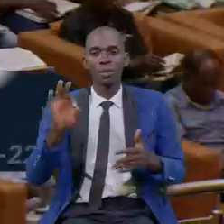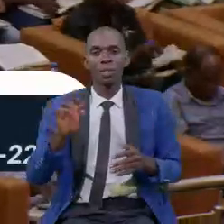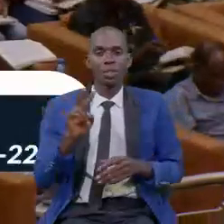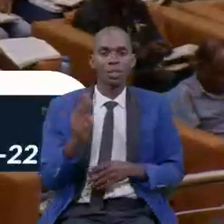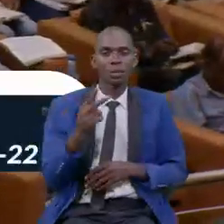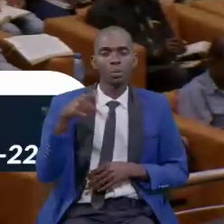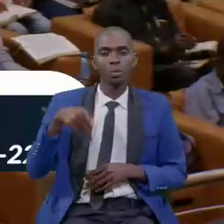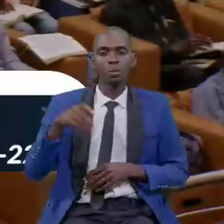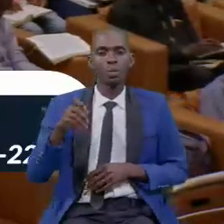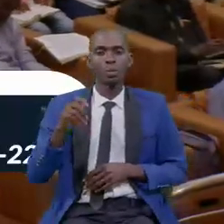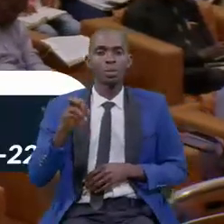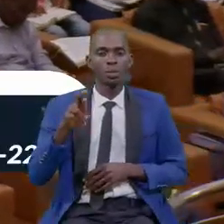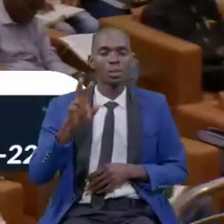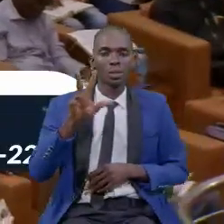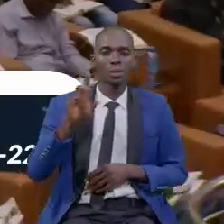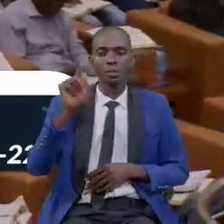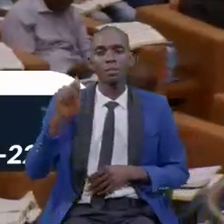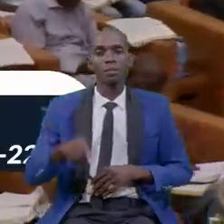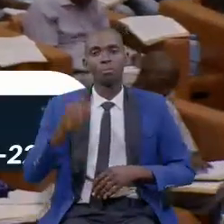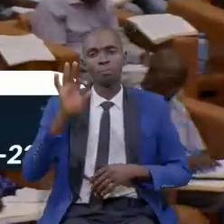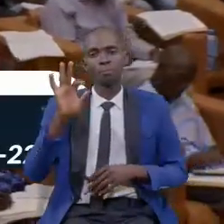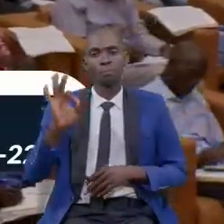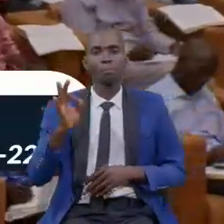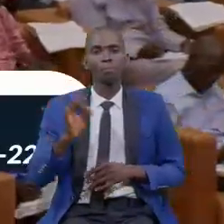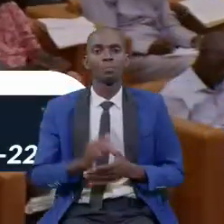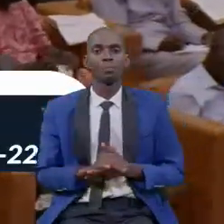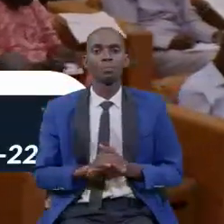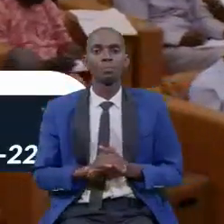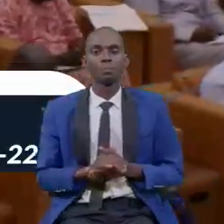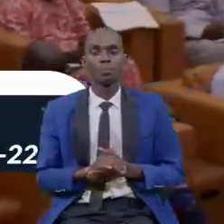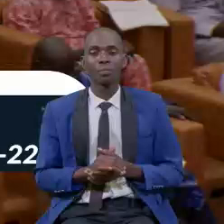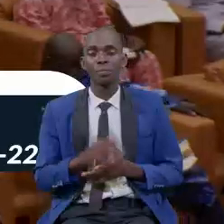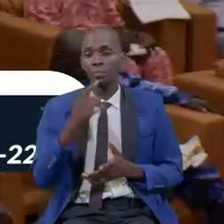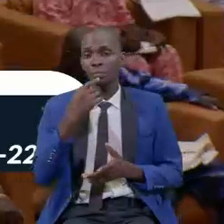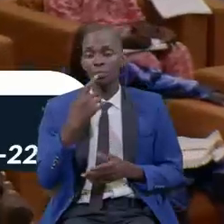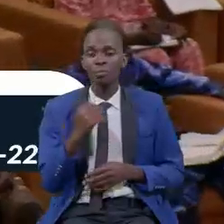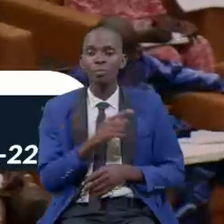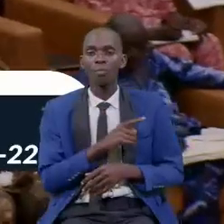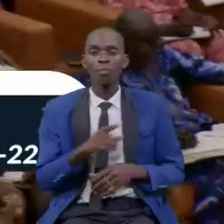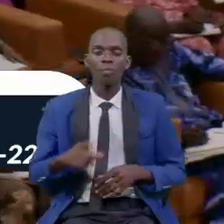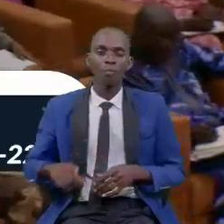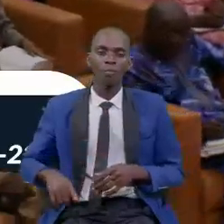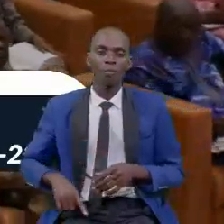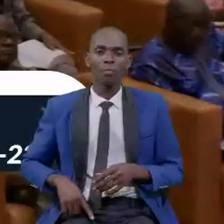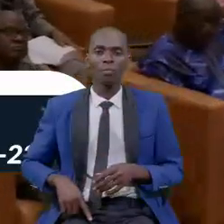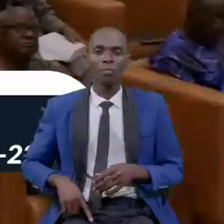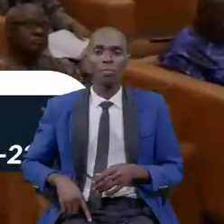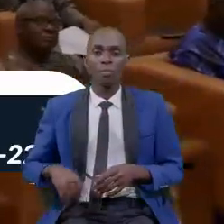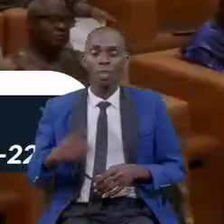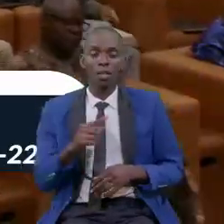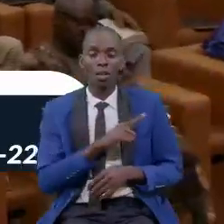3, reading from verse 9, said, the Lord is not